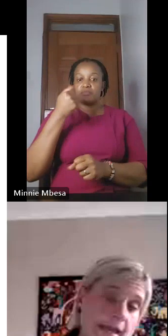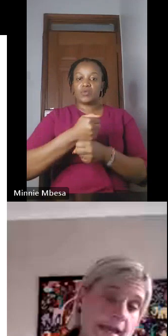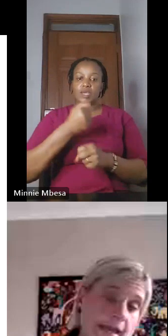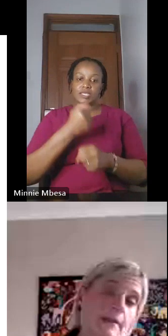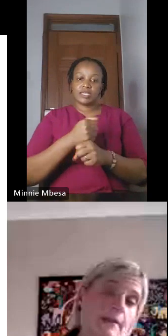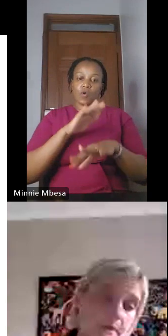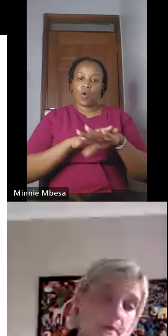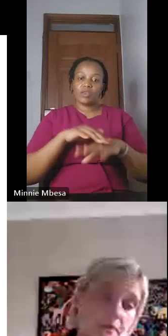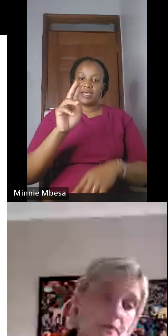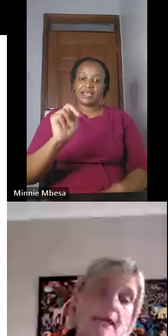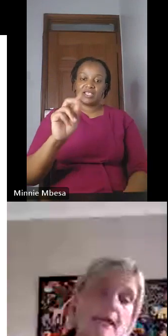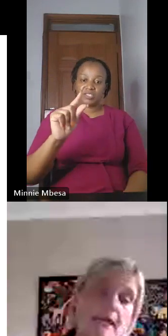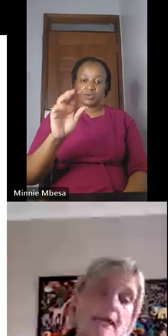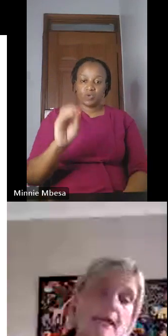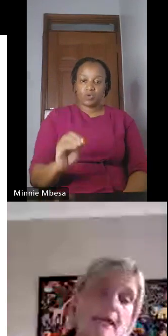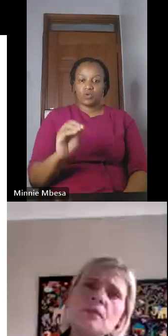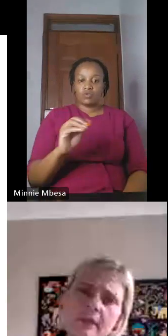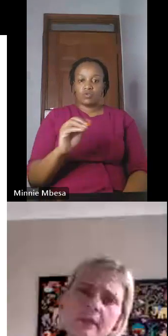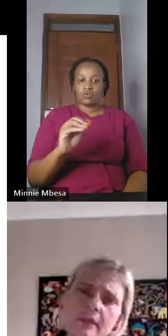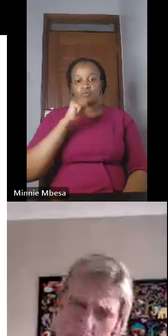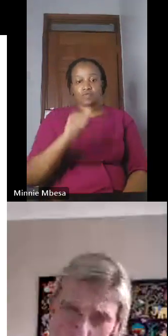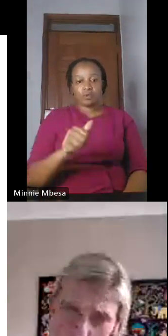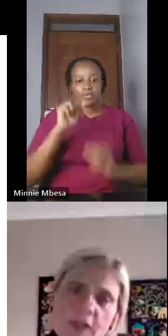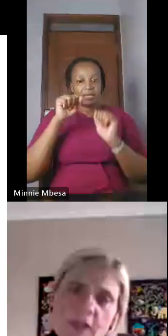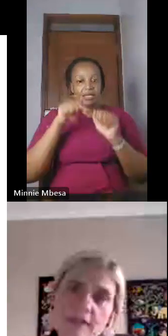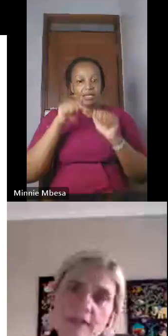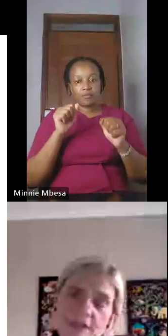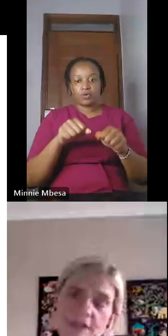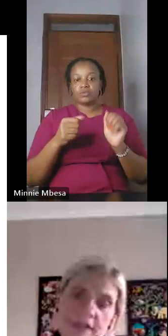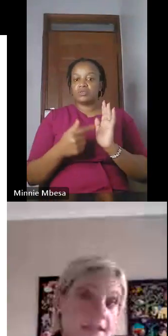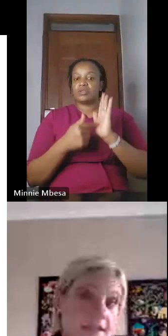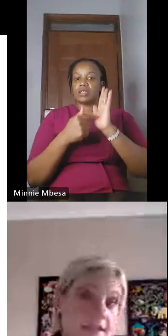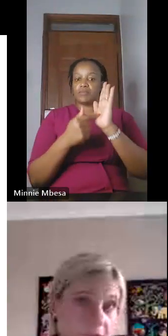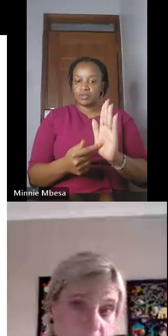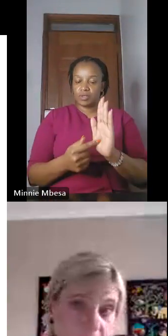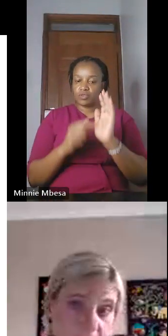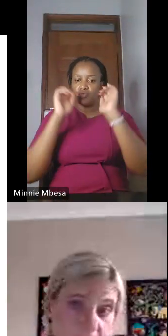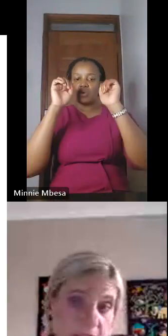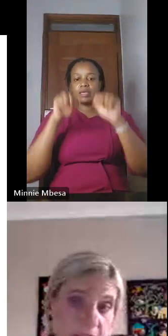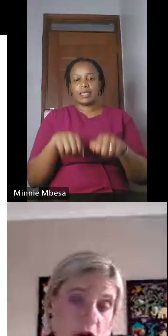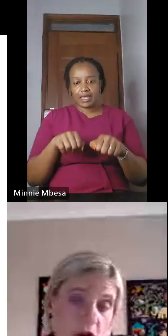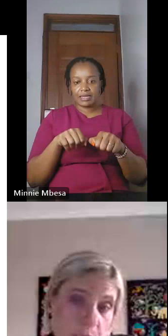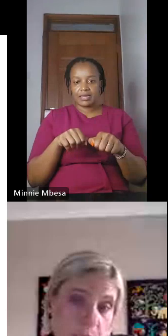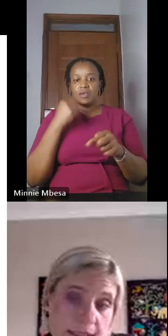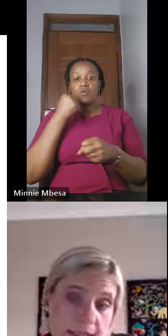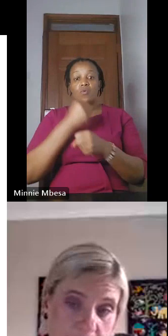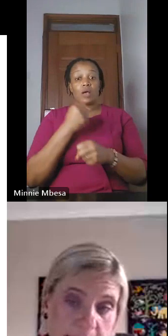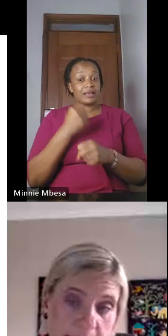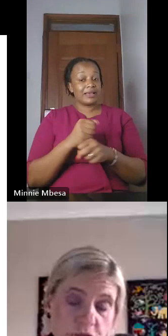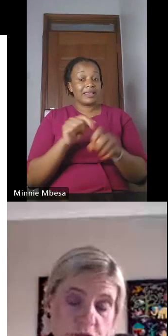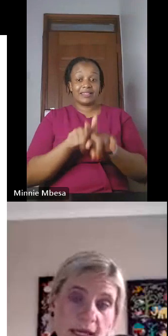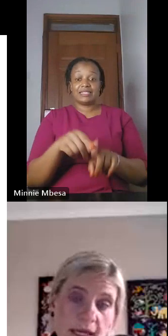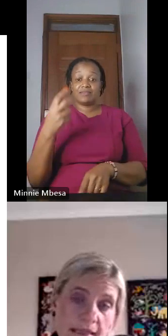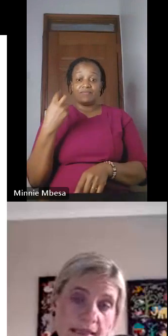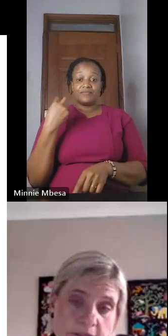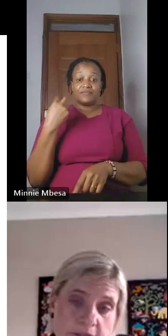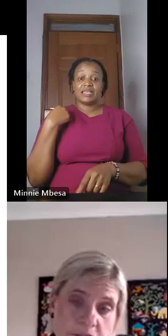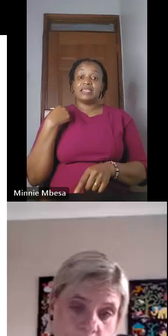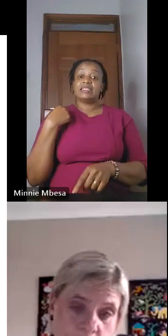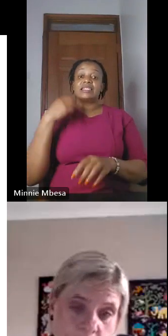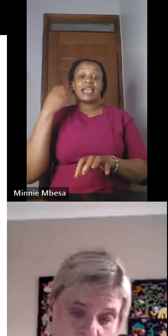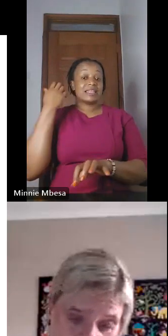actually haven't been able to demonstrate that you can work as a consultant. It's a very difficult job being like